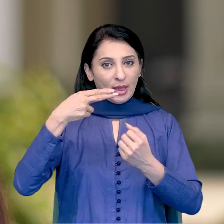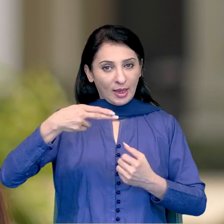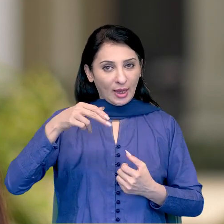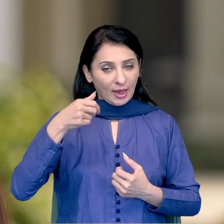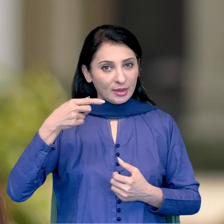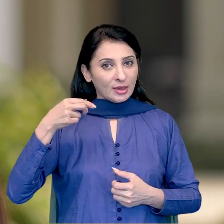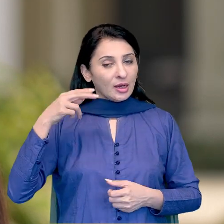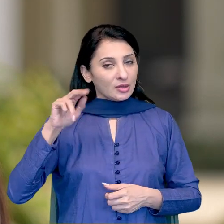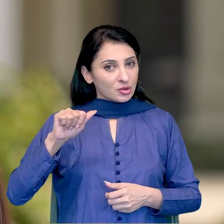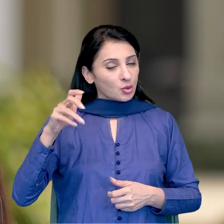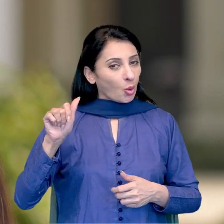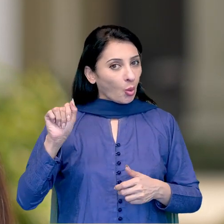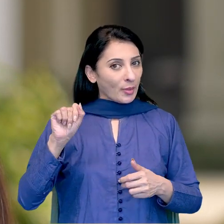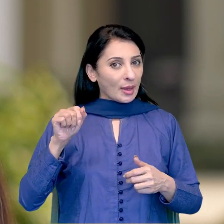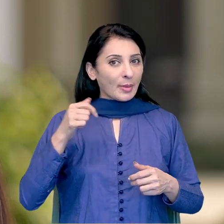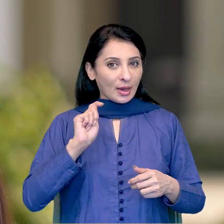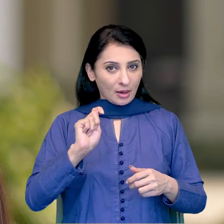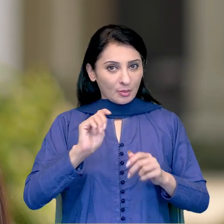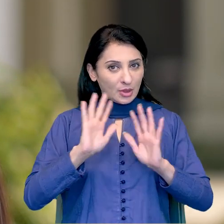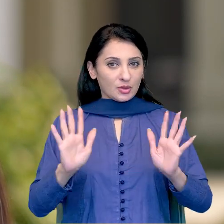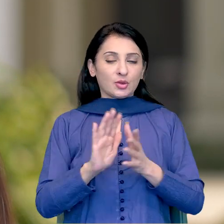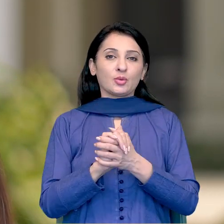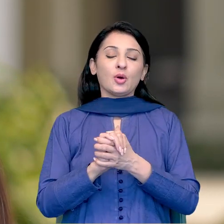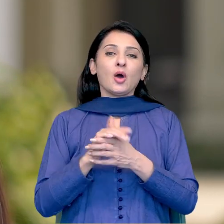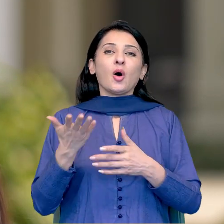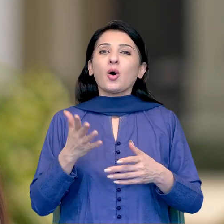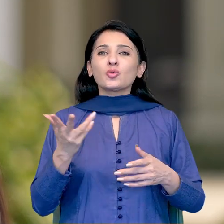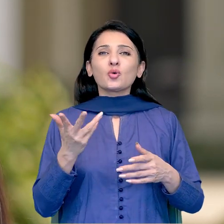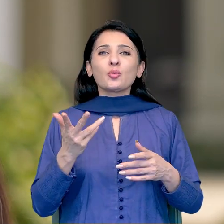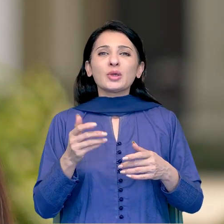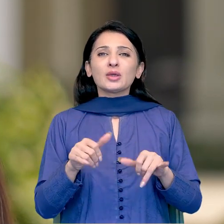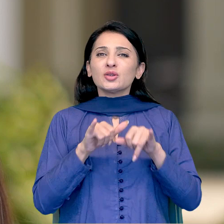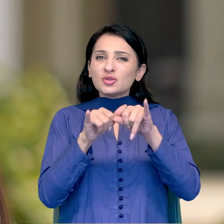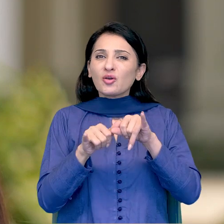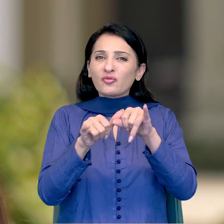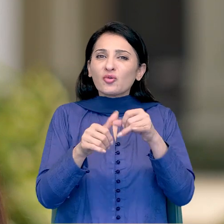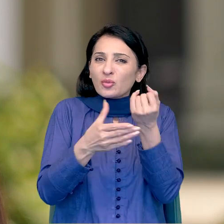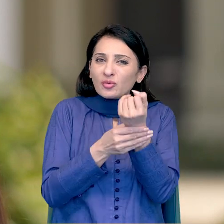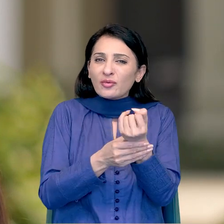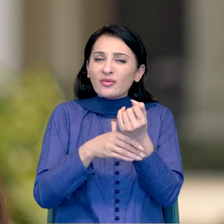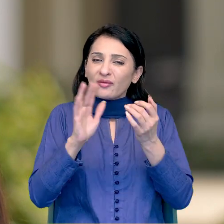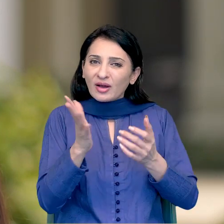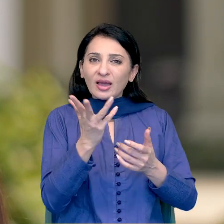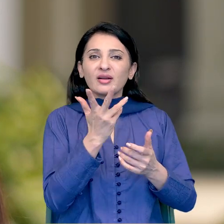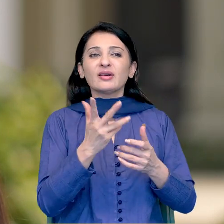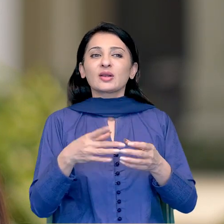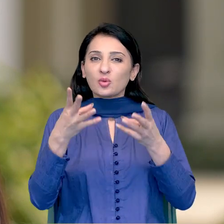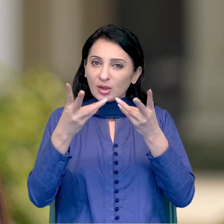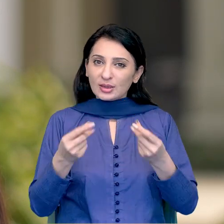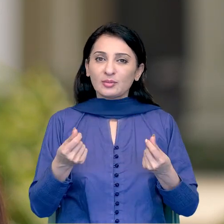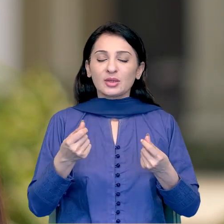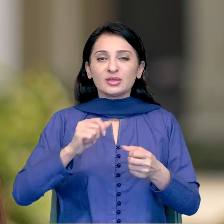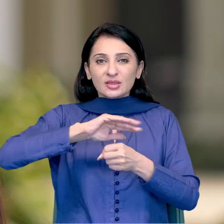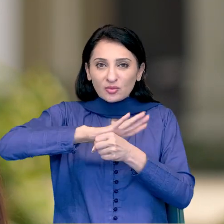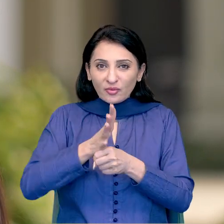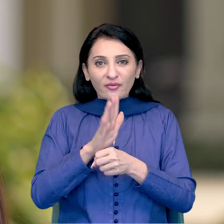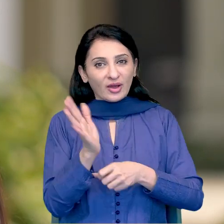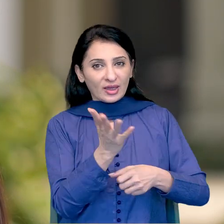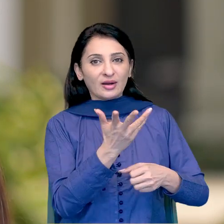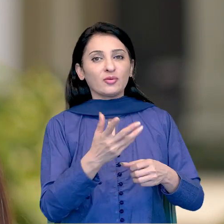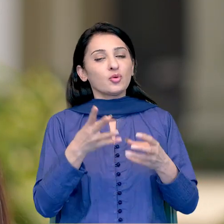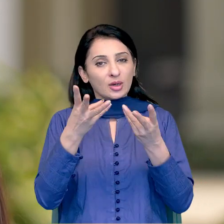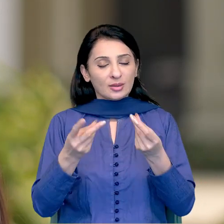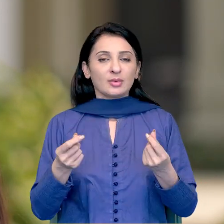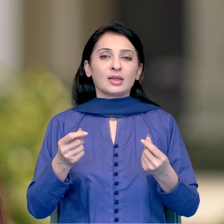social media platform on dog culling, animal health, contraction of diseases in animals such as coronavirus.